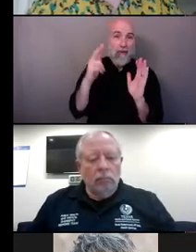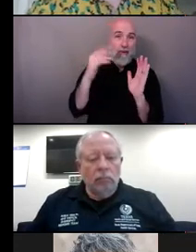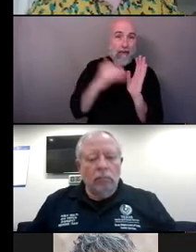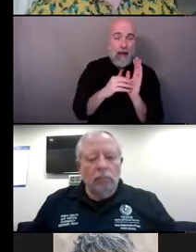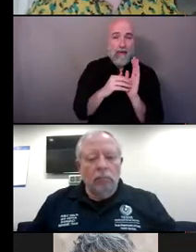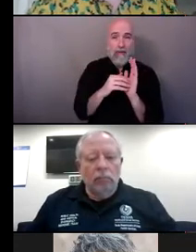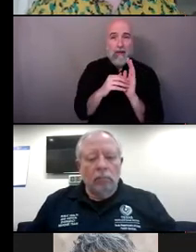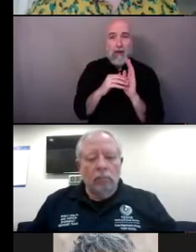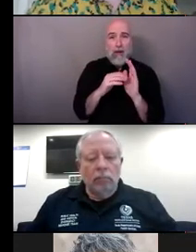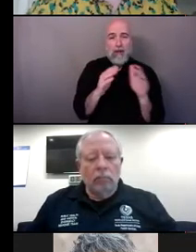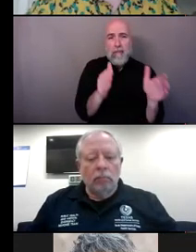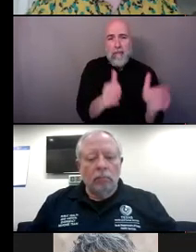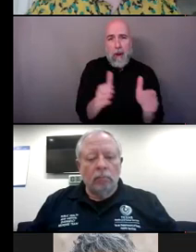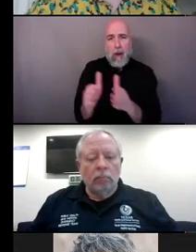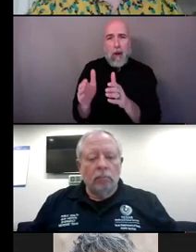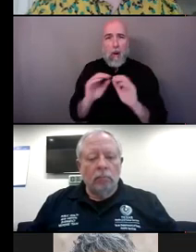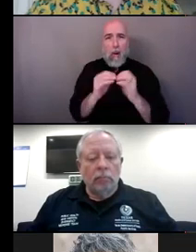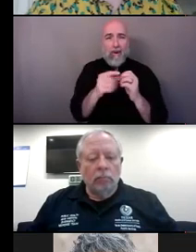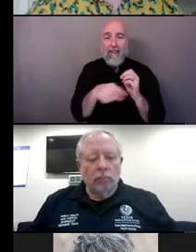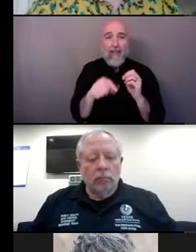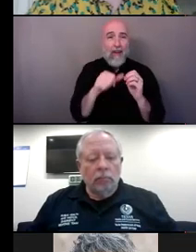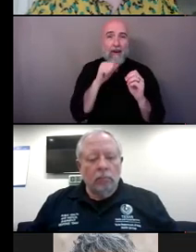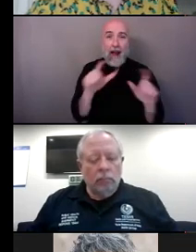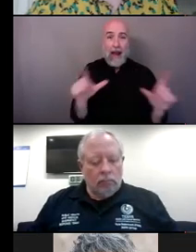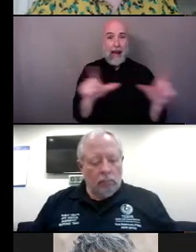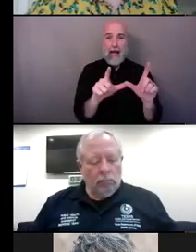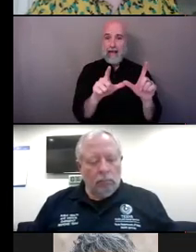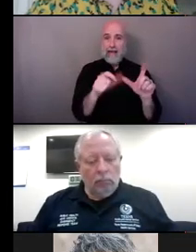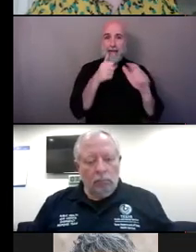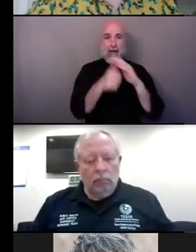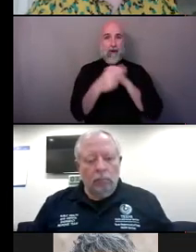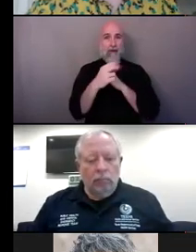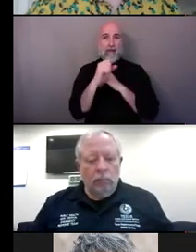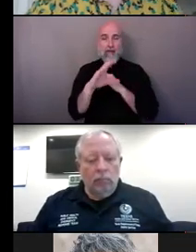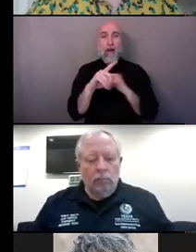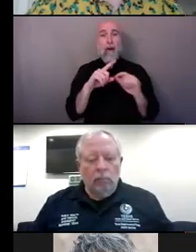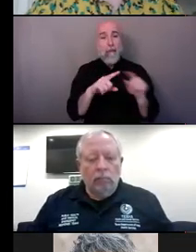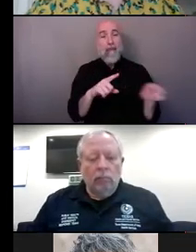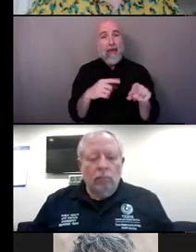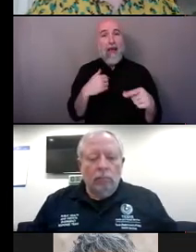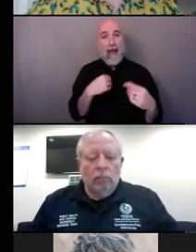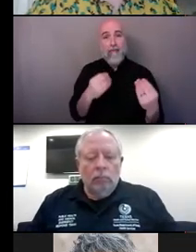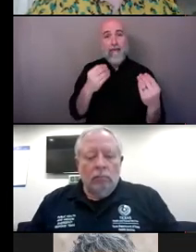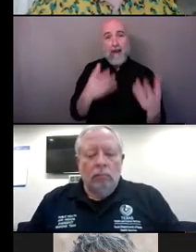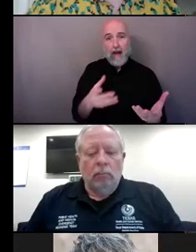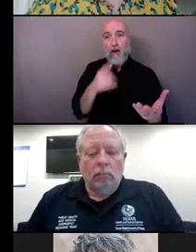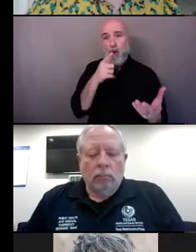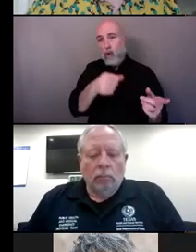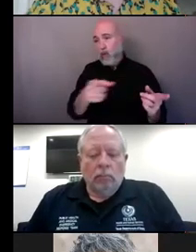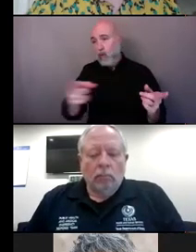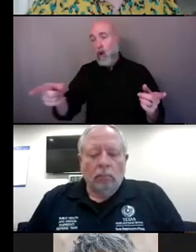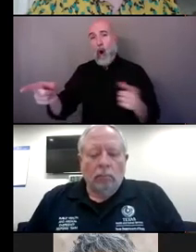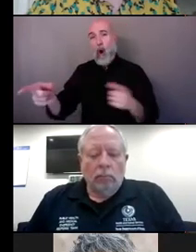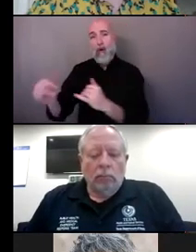smaller organizations that are not licensed by HHSC, but have providers who are licensed by